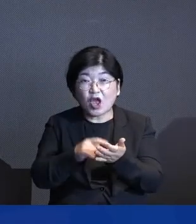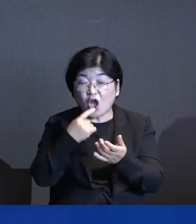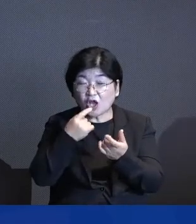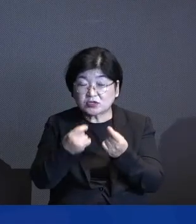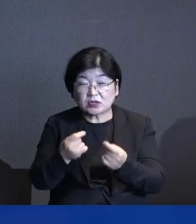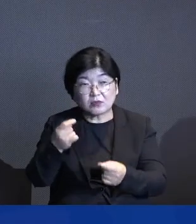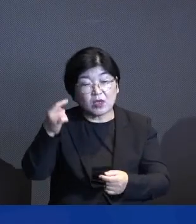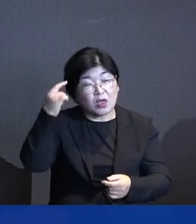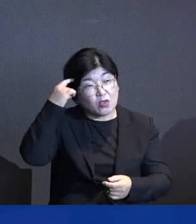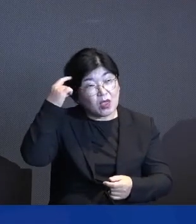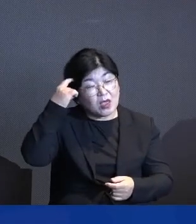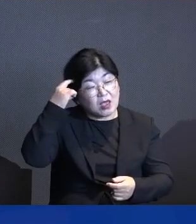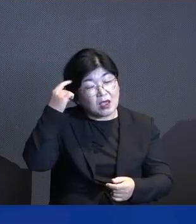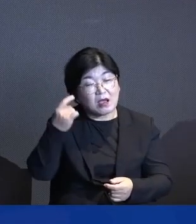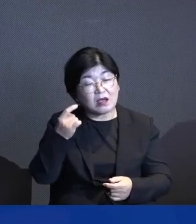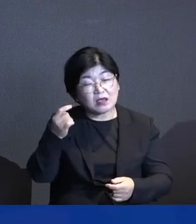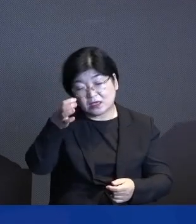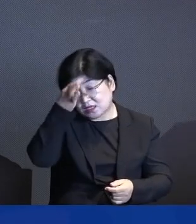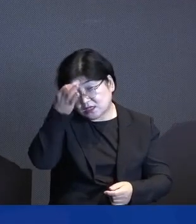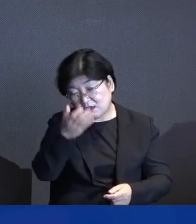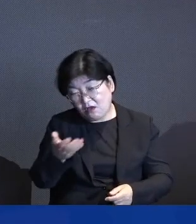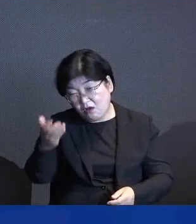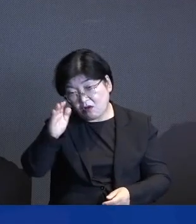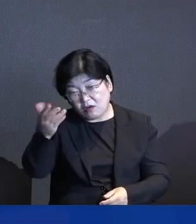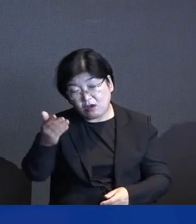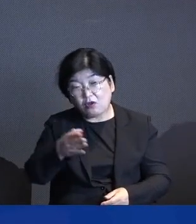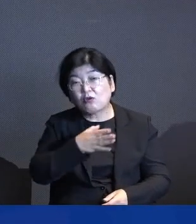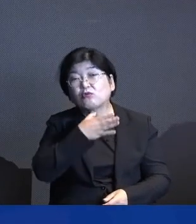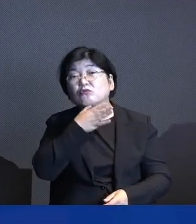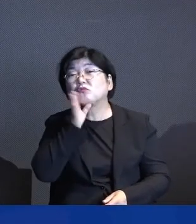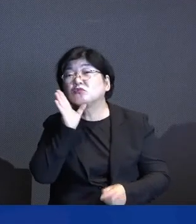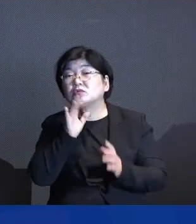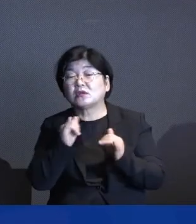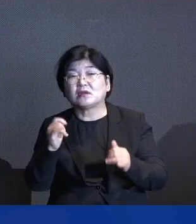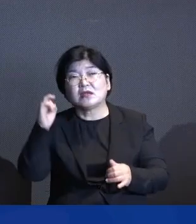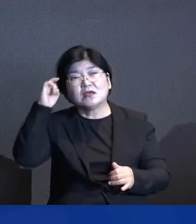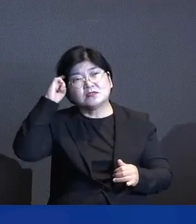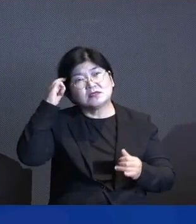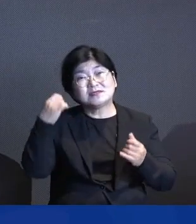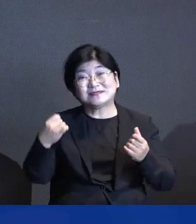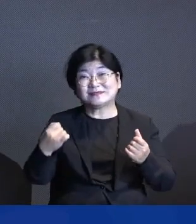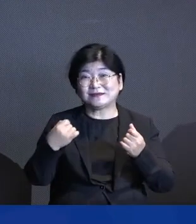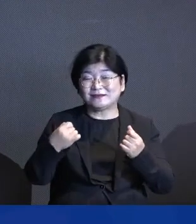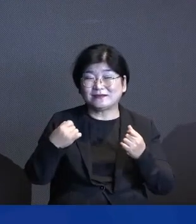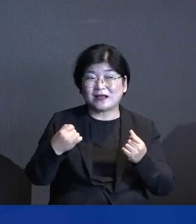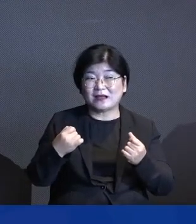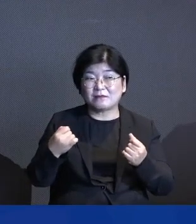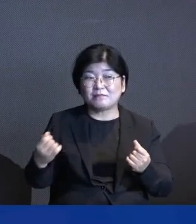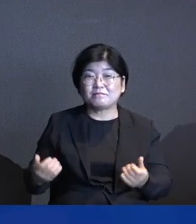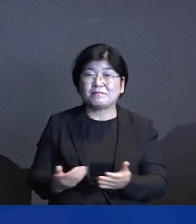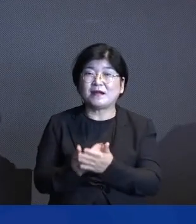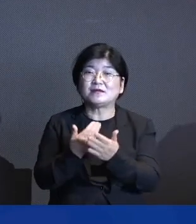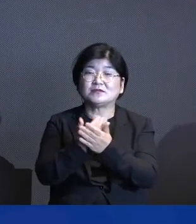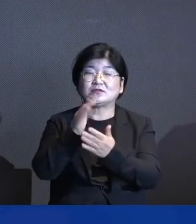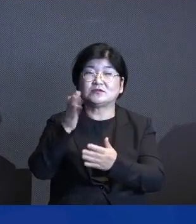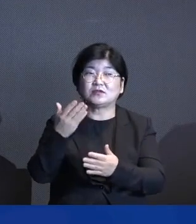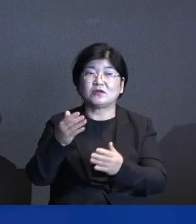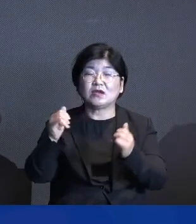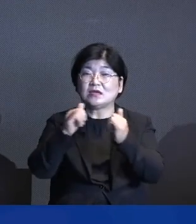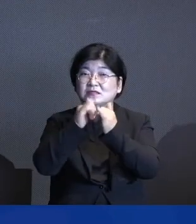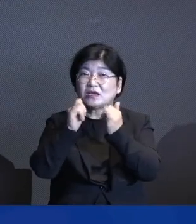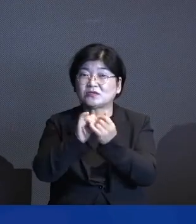senior citizens' brain and mind and heart that if we increase the social interaction and positive emotion